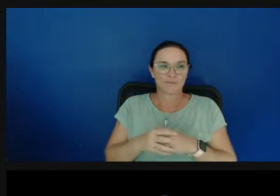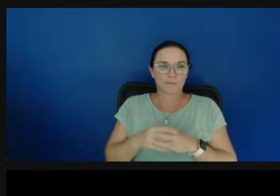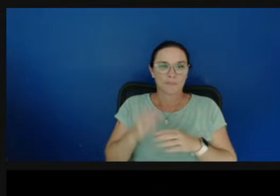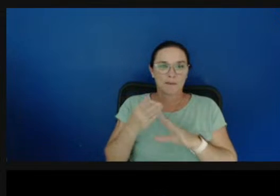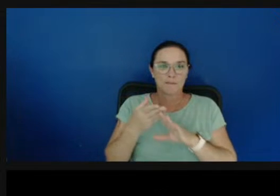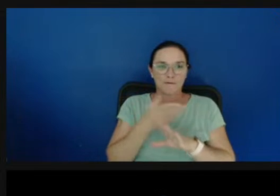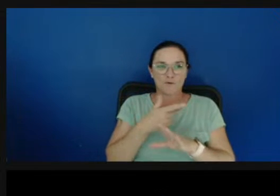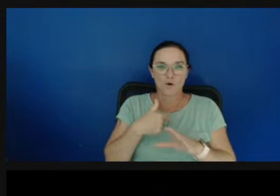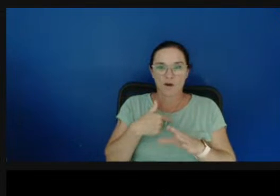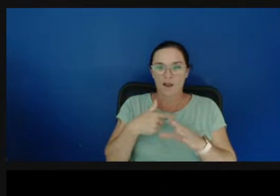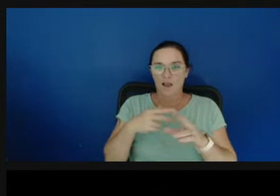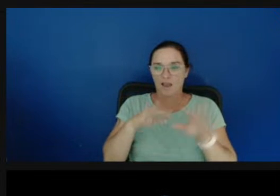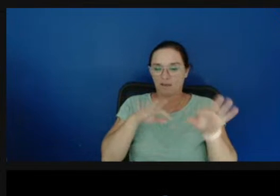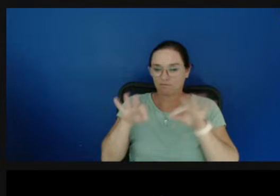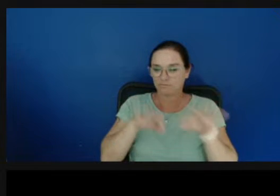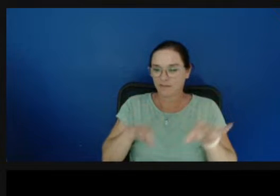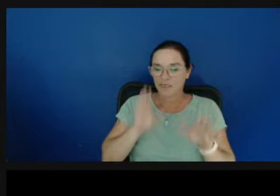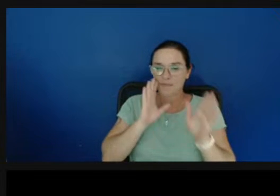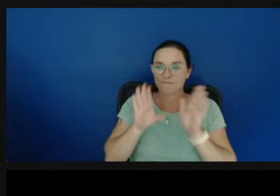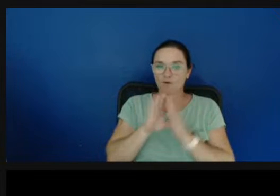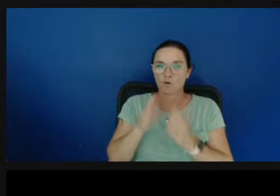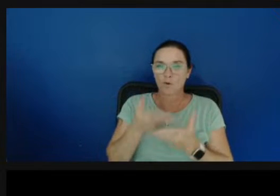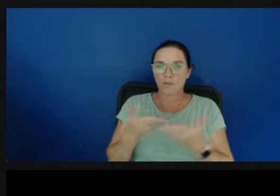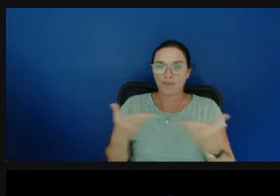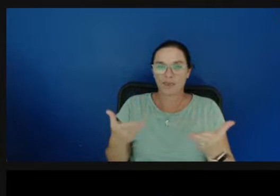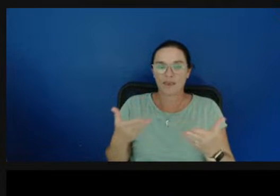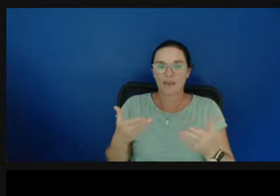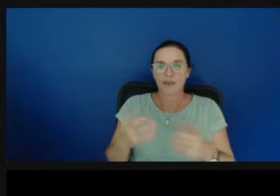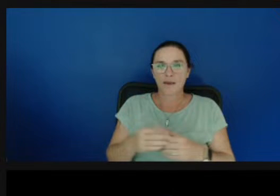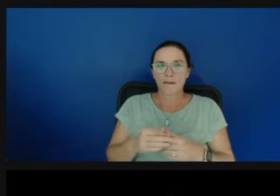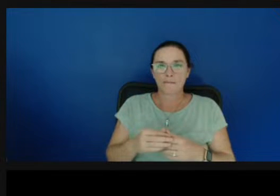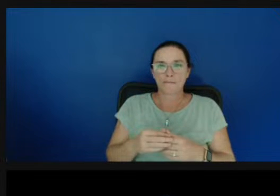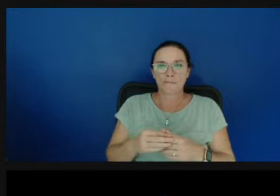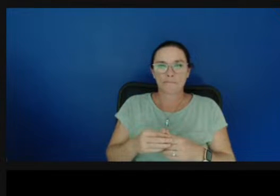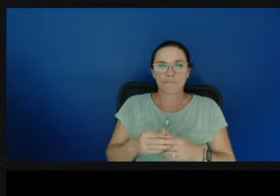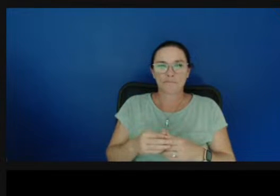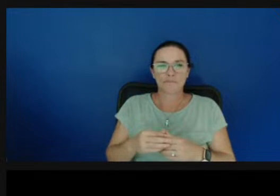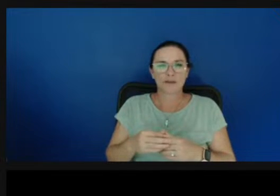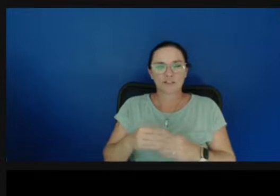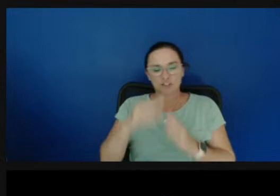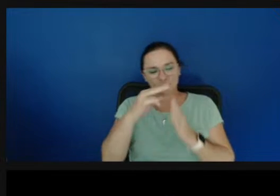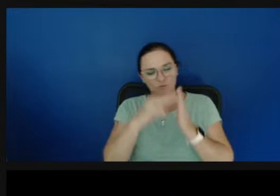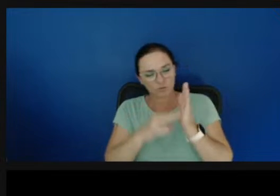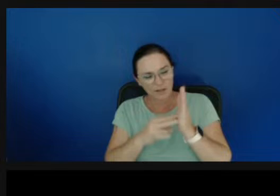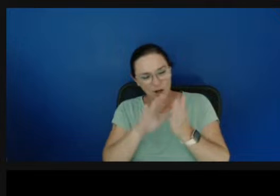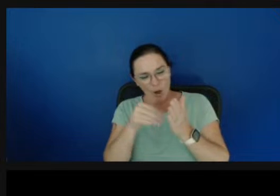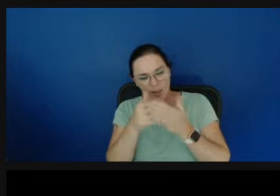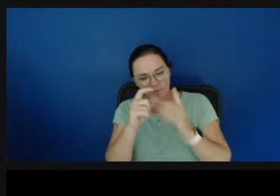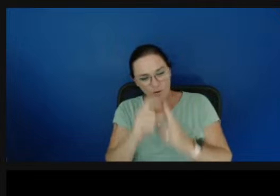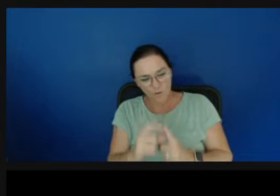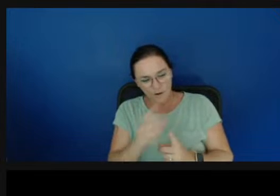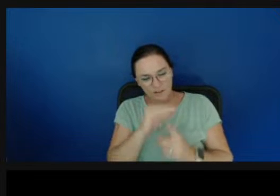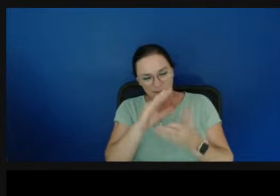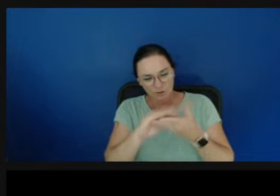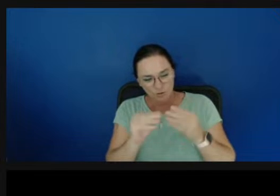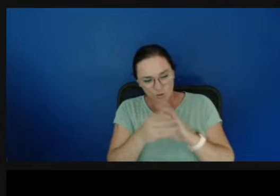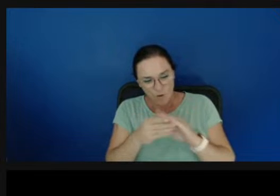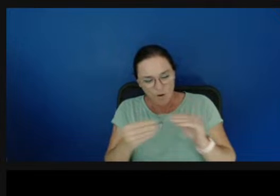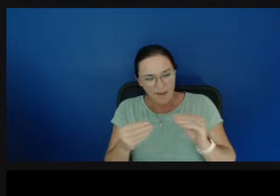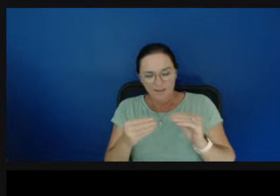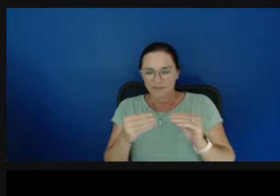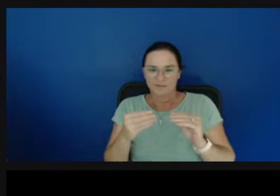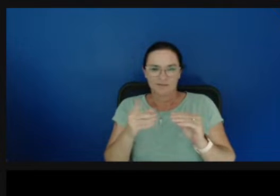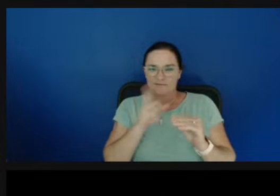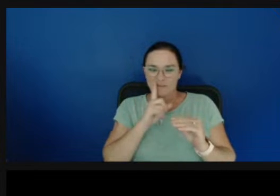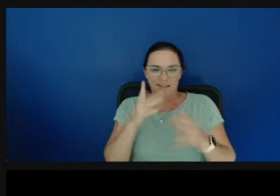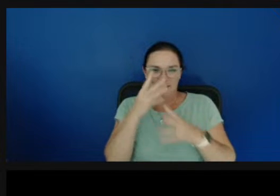whole photo thing, is just the reliving through the words and the stories of everybody has been fascinating.